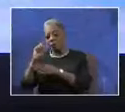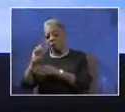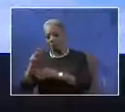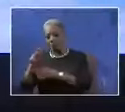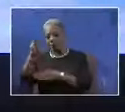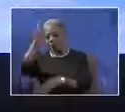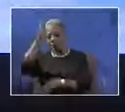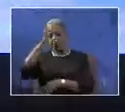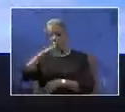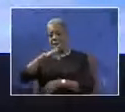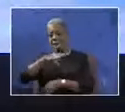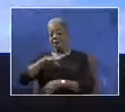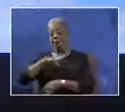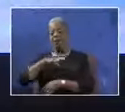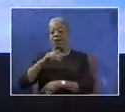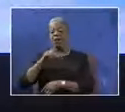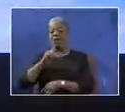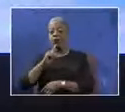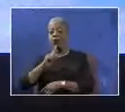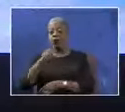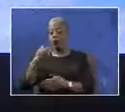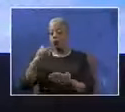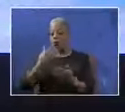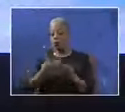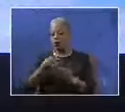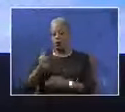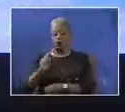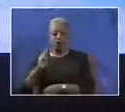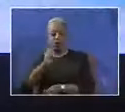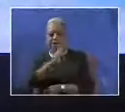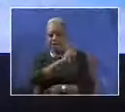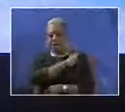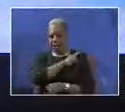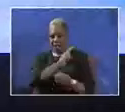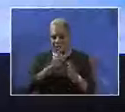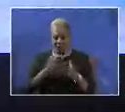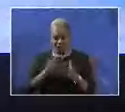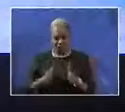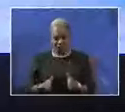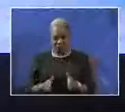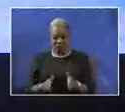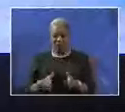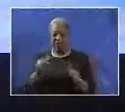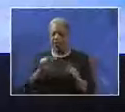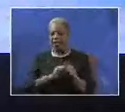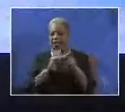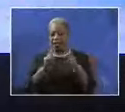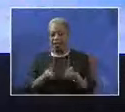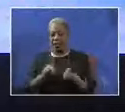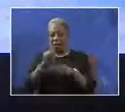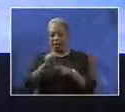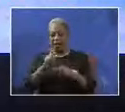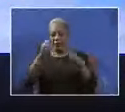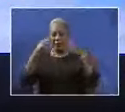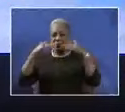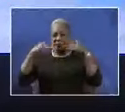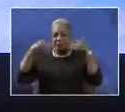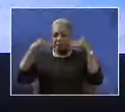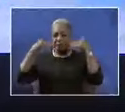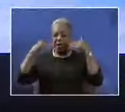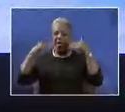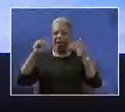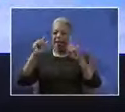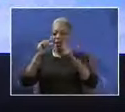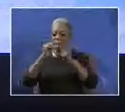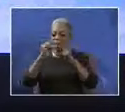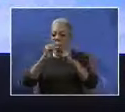a greeter. Everyone needs a smile, you know? Everyone needs a word of encouragement. And when you come to church, you don't